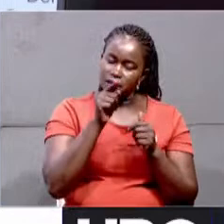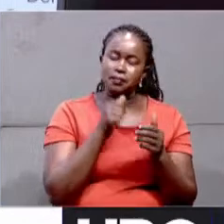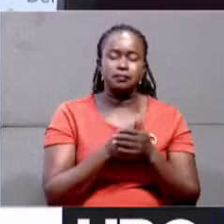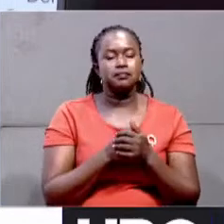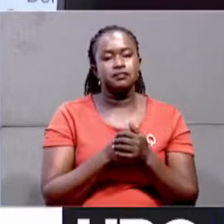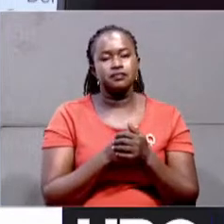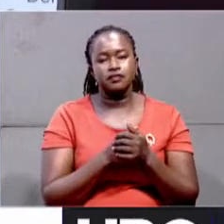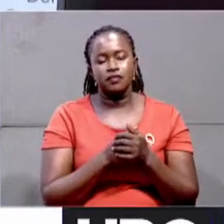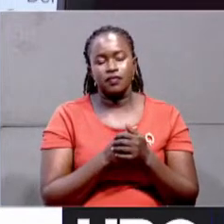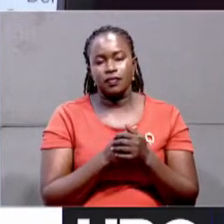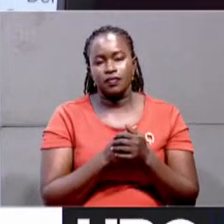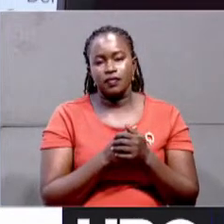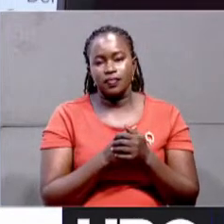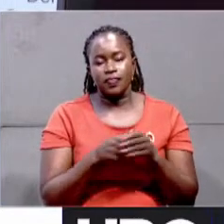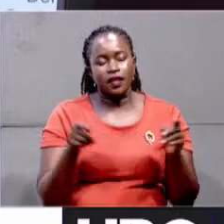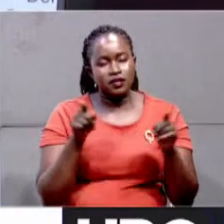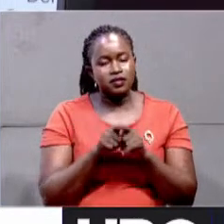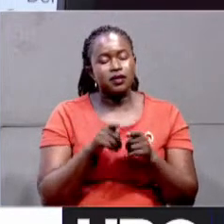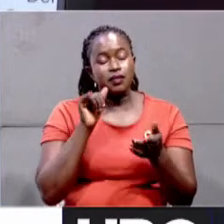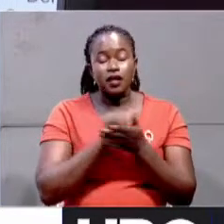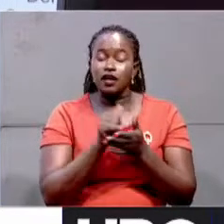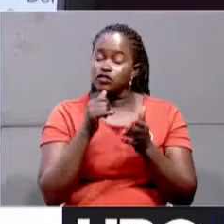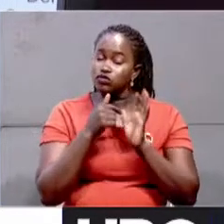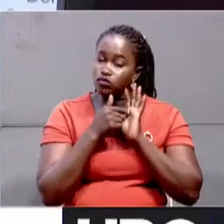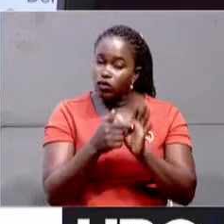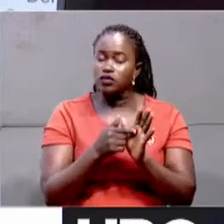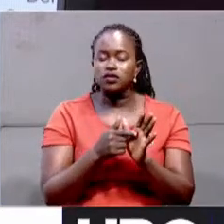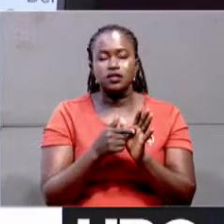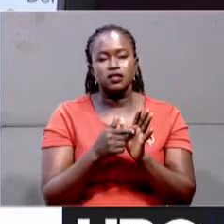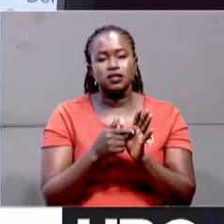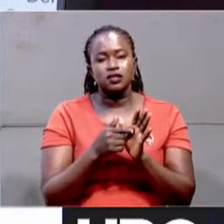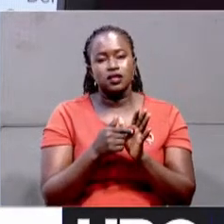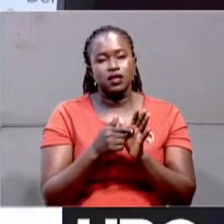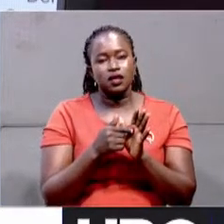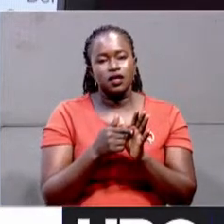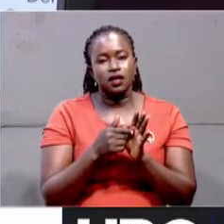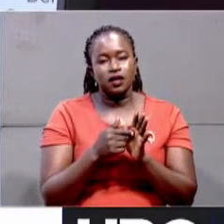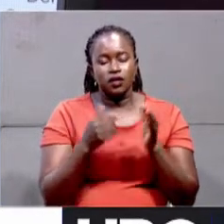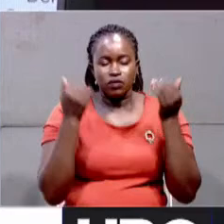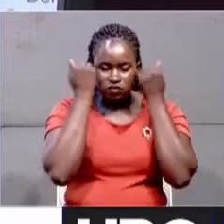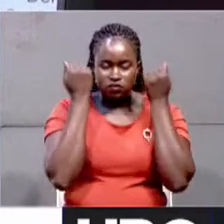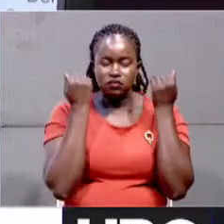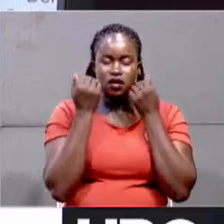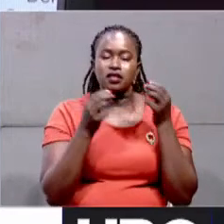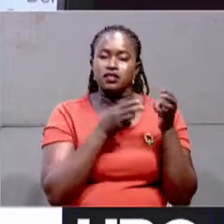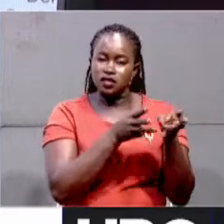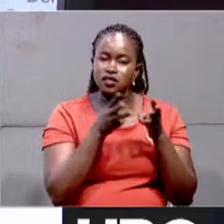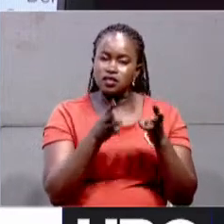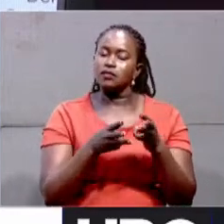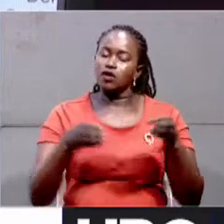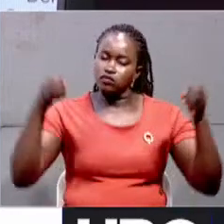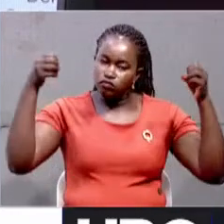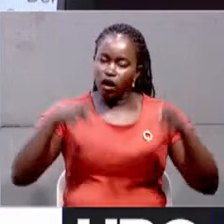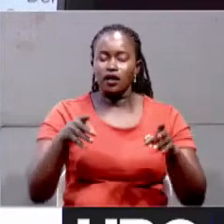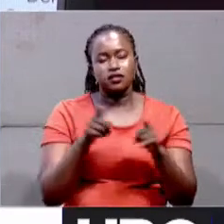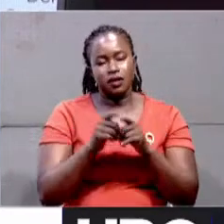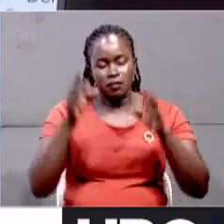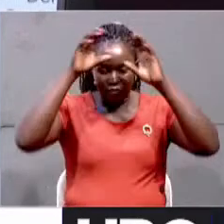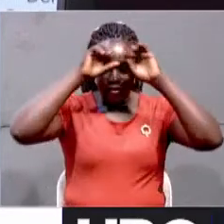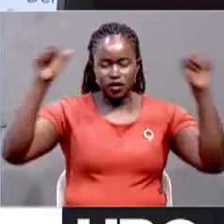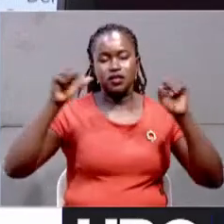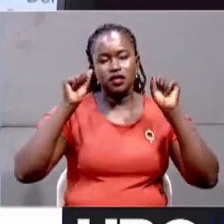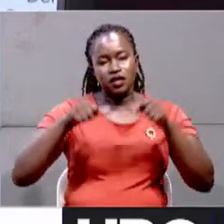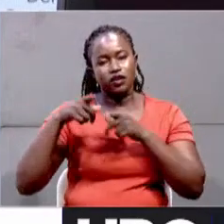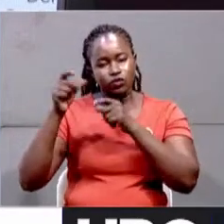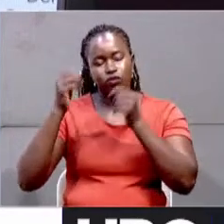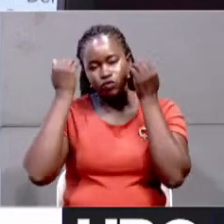tells you how transparent our legal systems are, that if the President can go to court and win a case, it speaks volume to our system. So